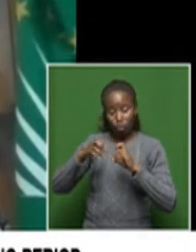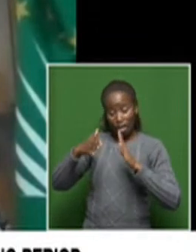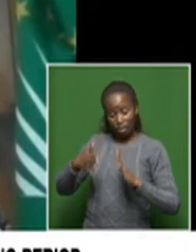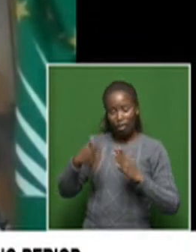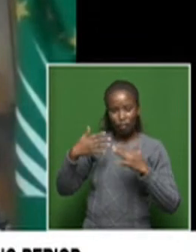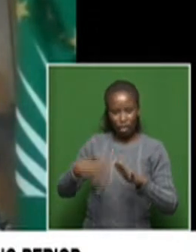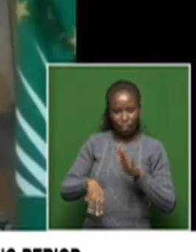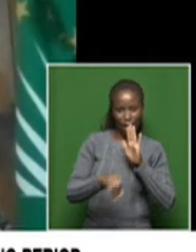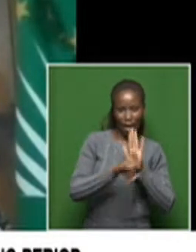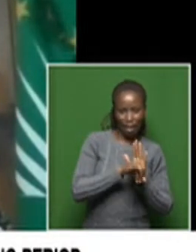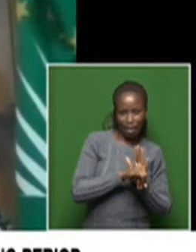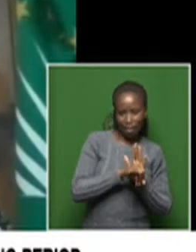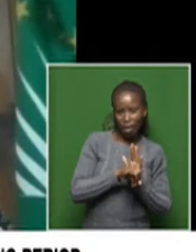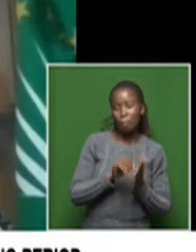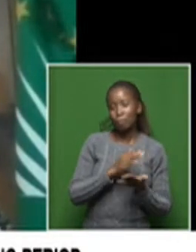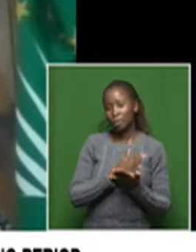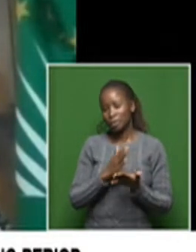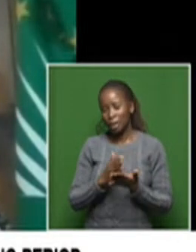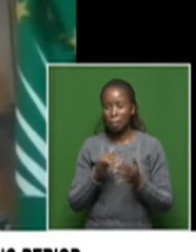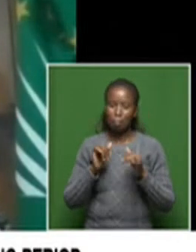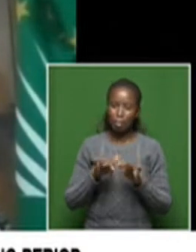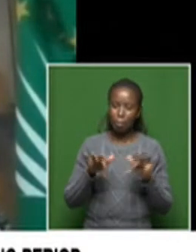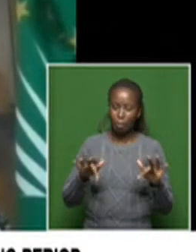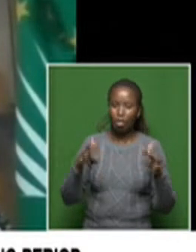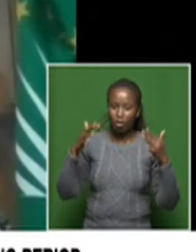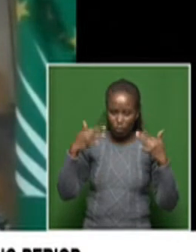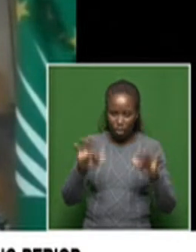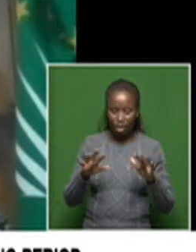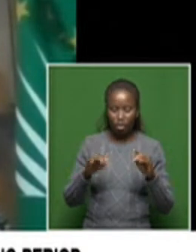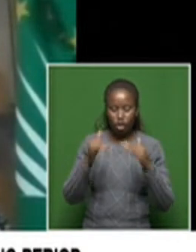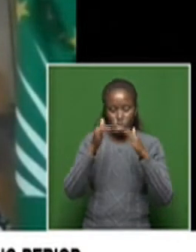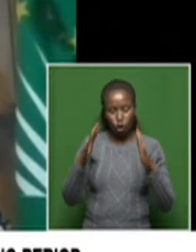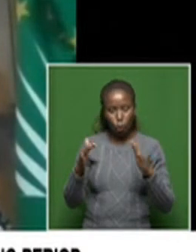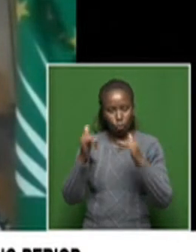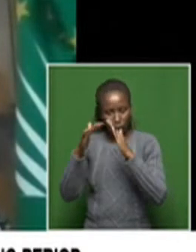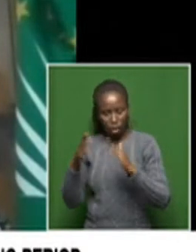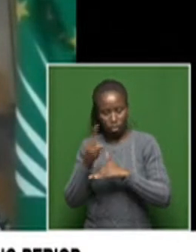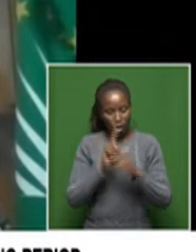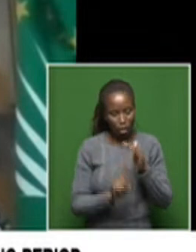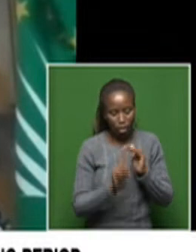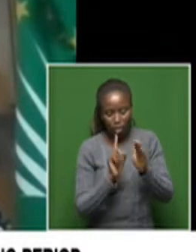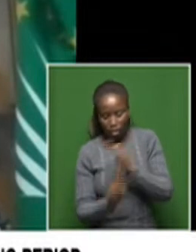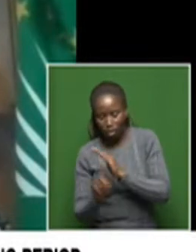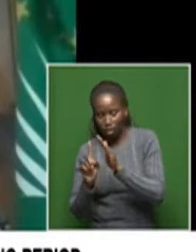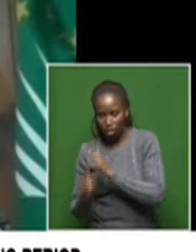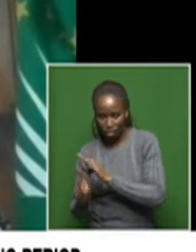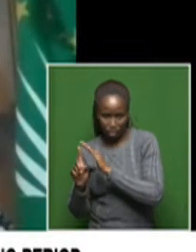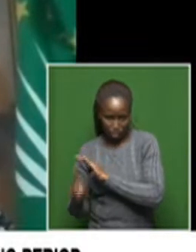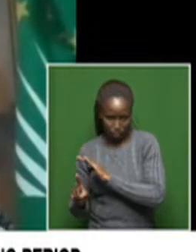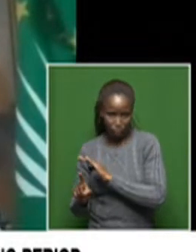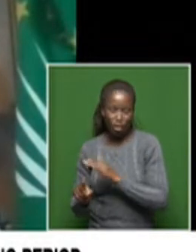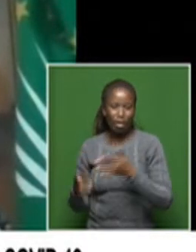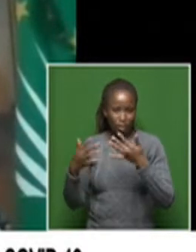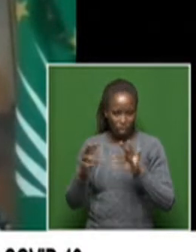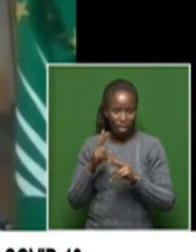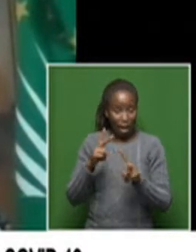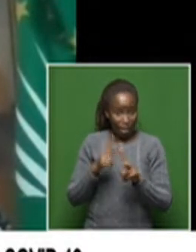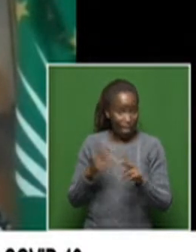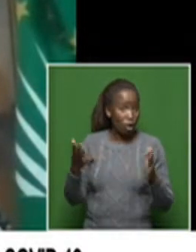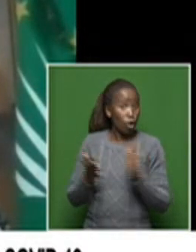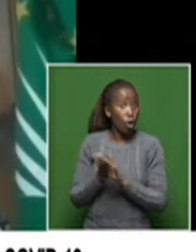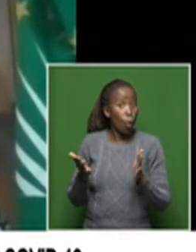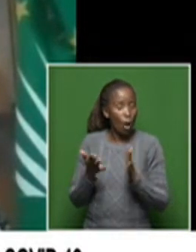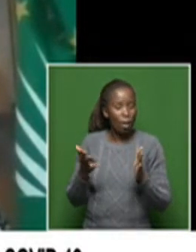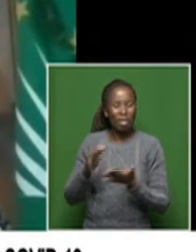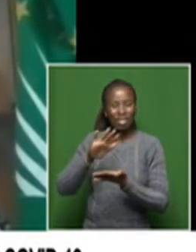been able to meet some of the people who've gone into the door-to-door to register. We go to pay points in terms of SASSA to register them.